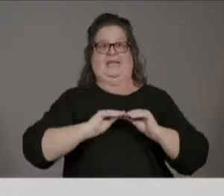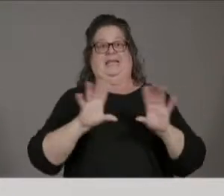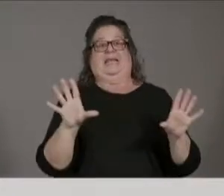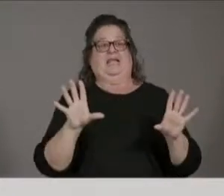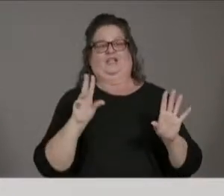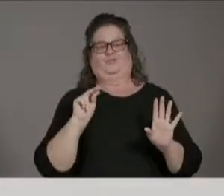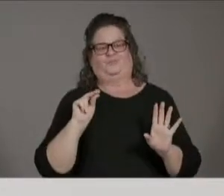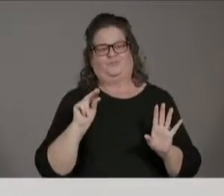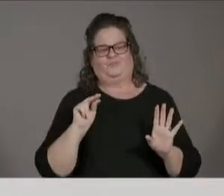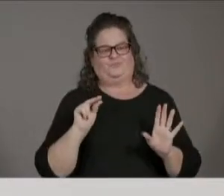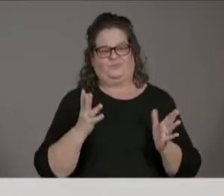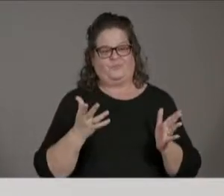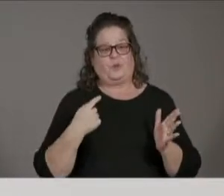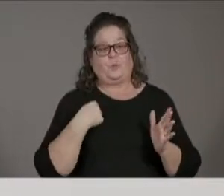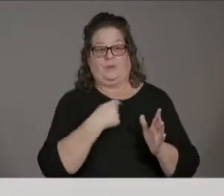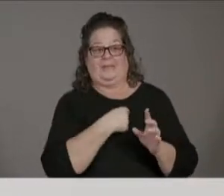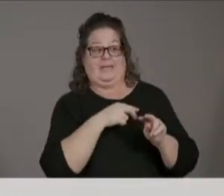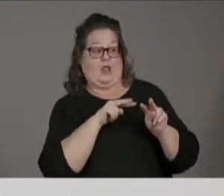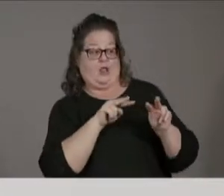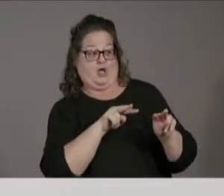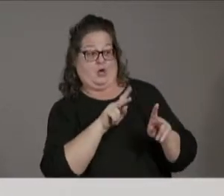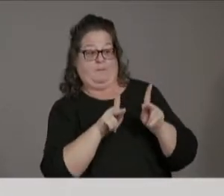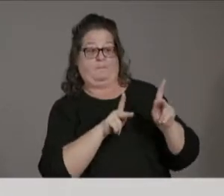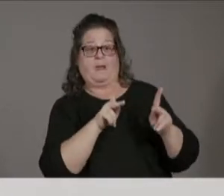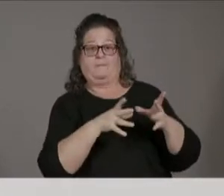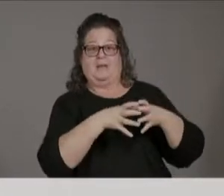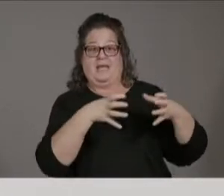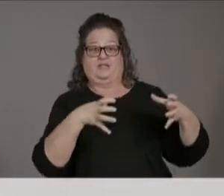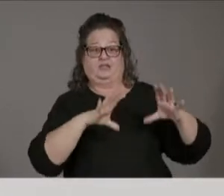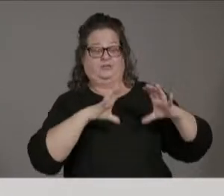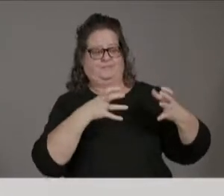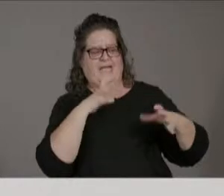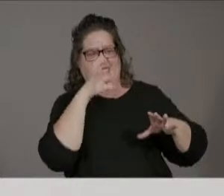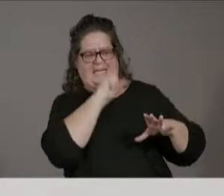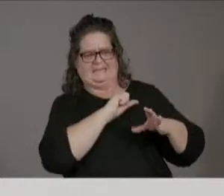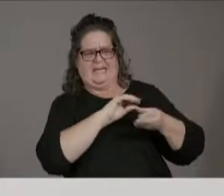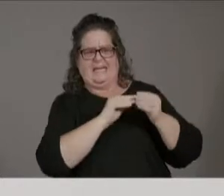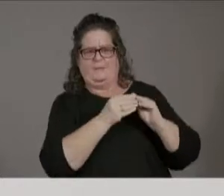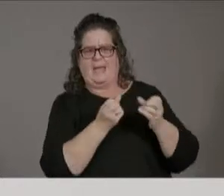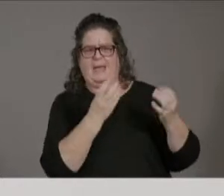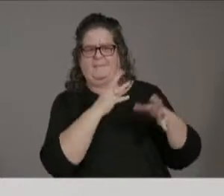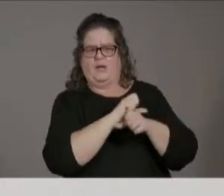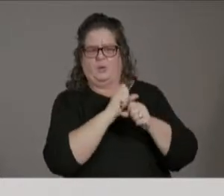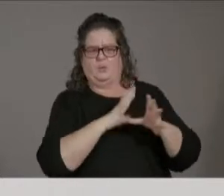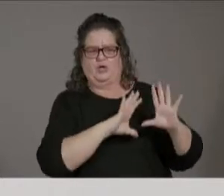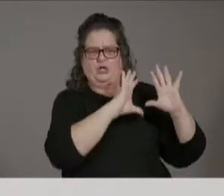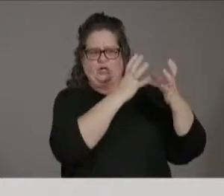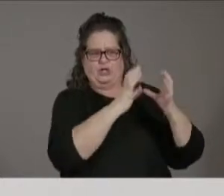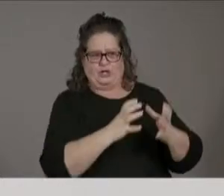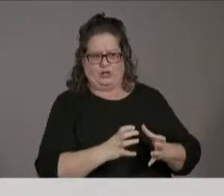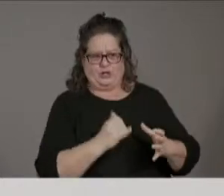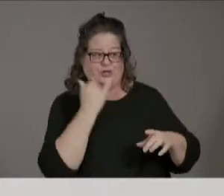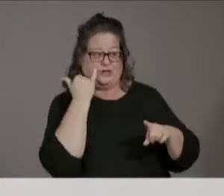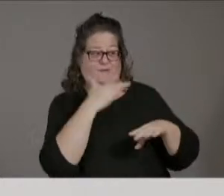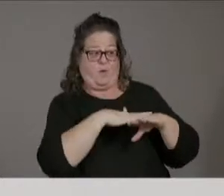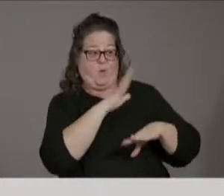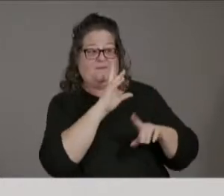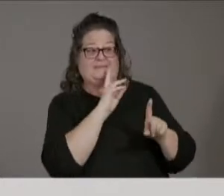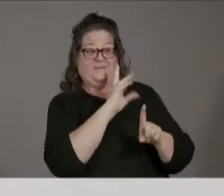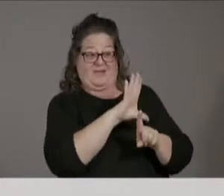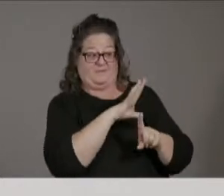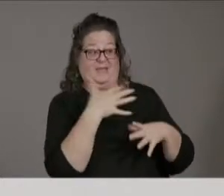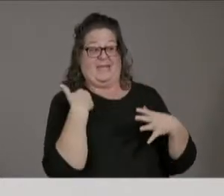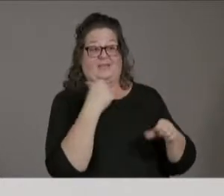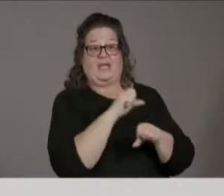estimates, you know, you can have a 65-year-old healthcare worker with underlying